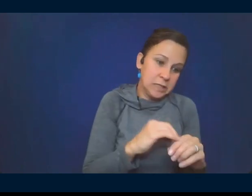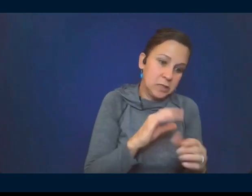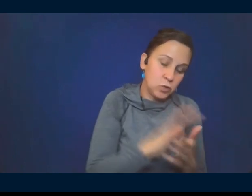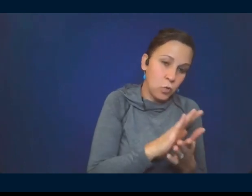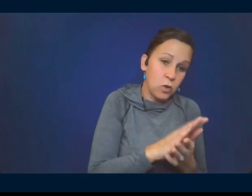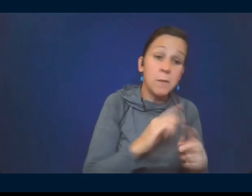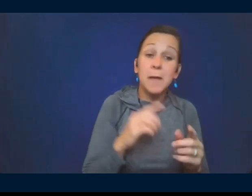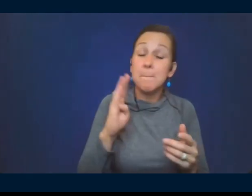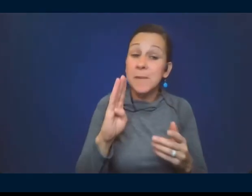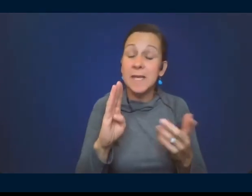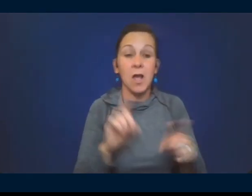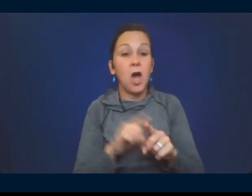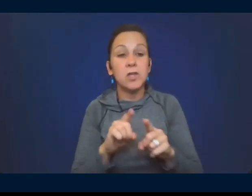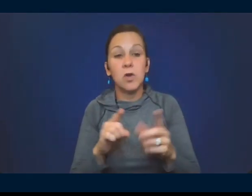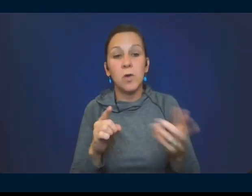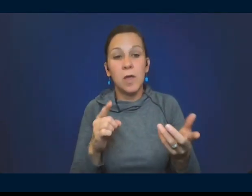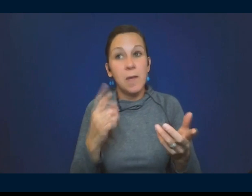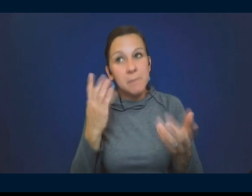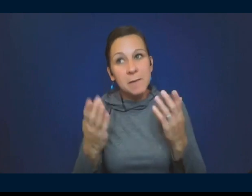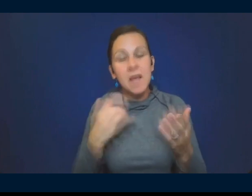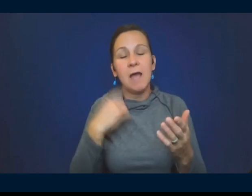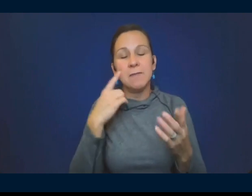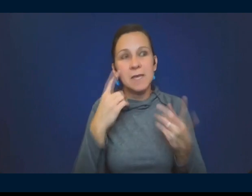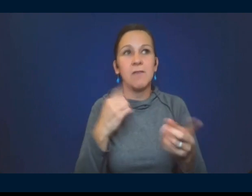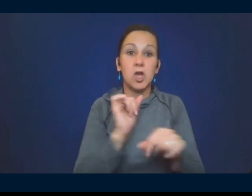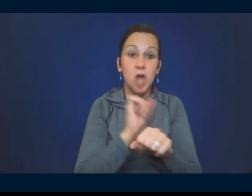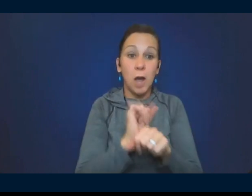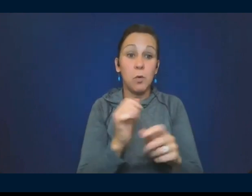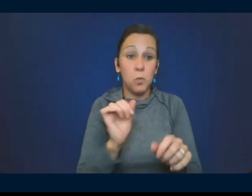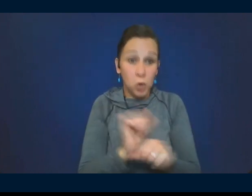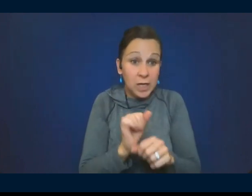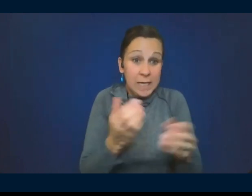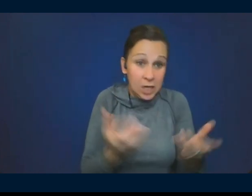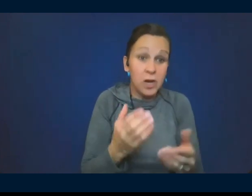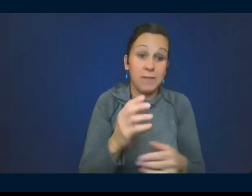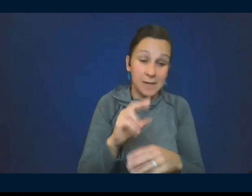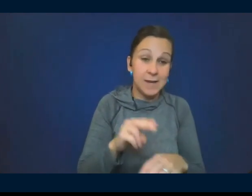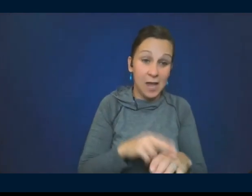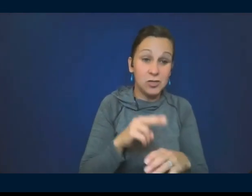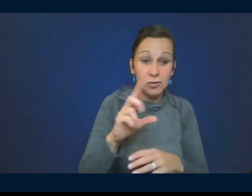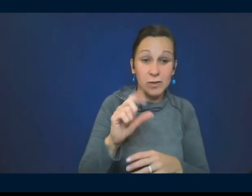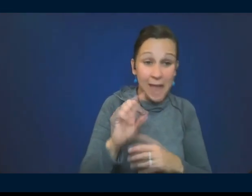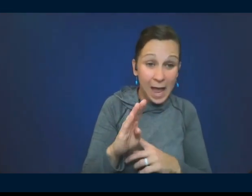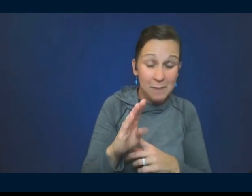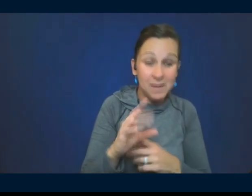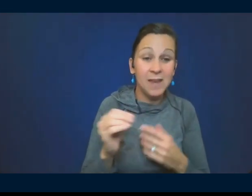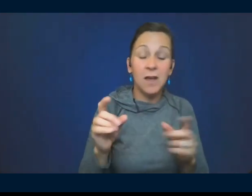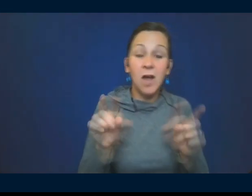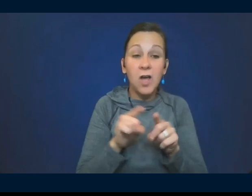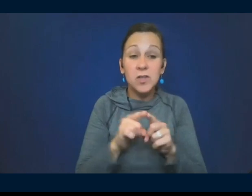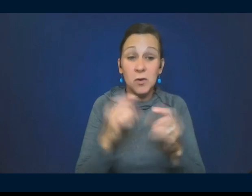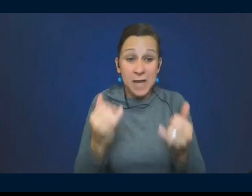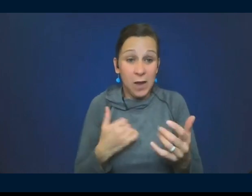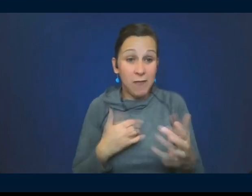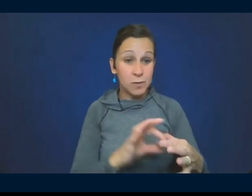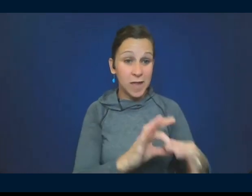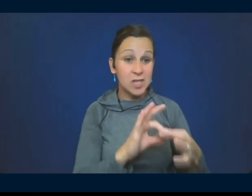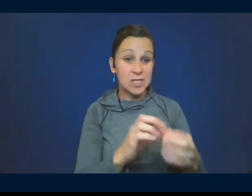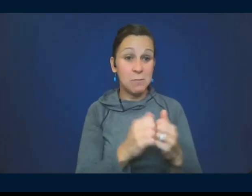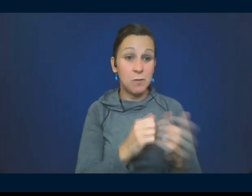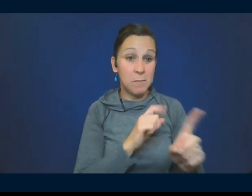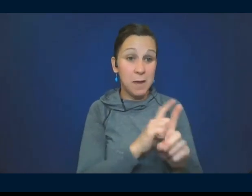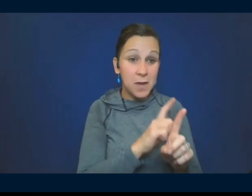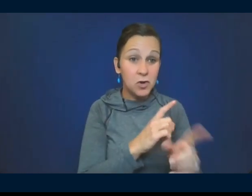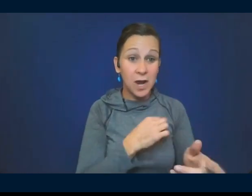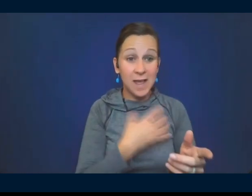maybe I consider a career at a national laboratory. Also, now that I have this relationship with them and I like